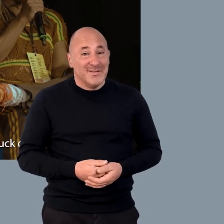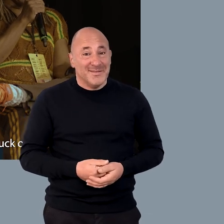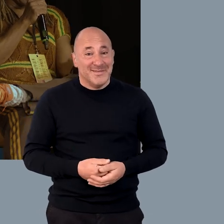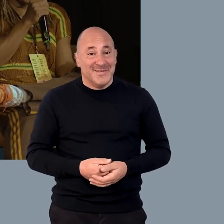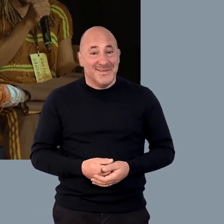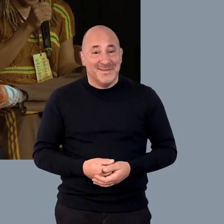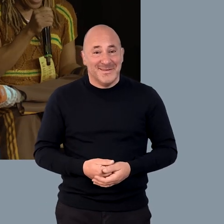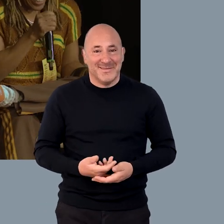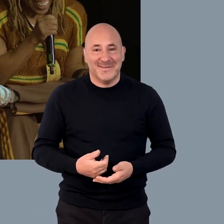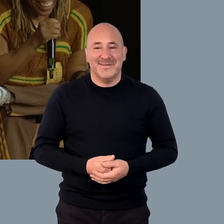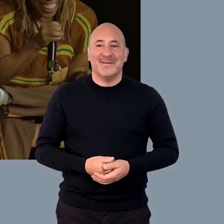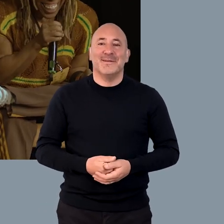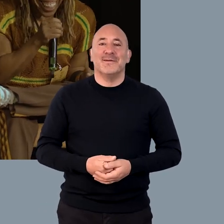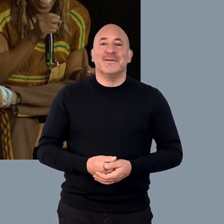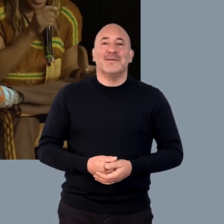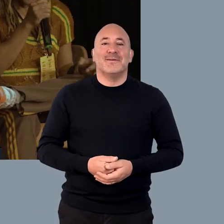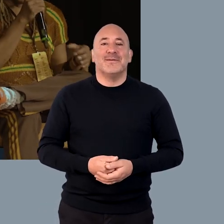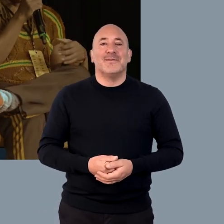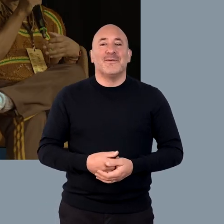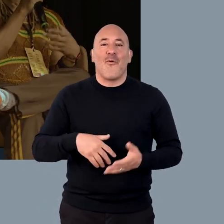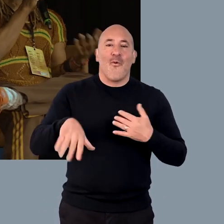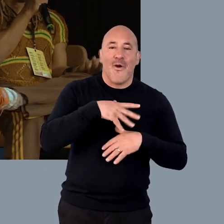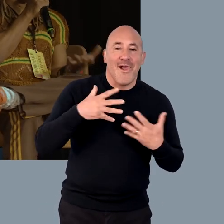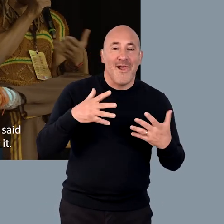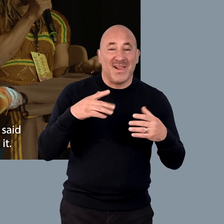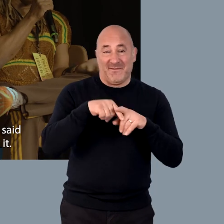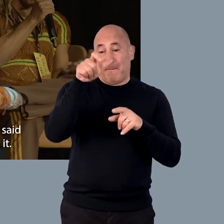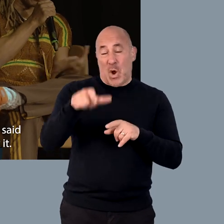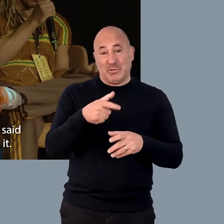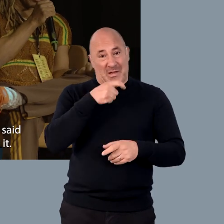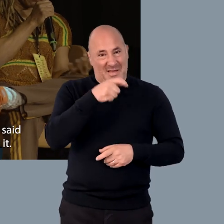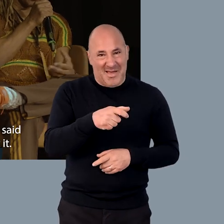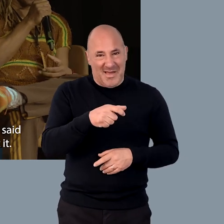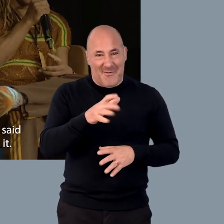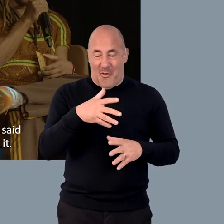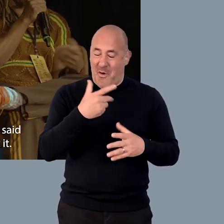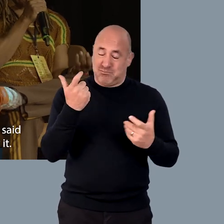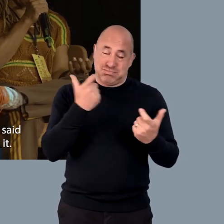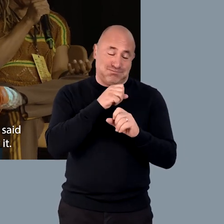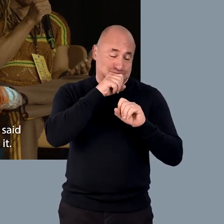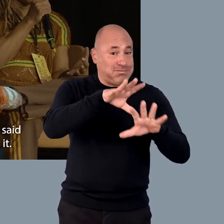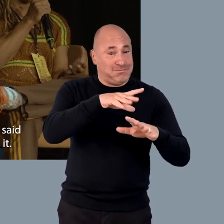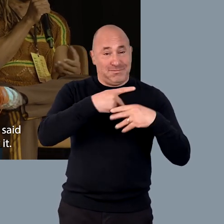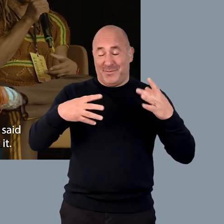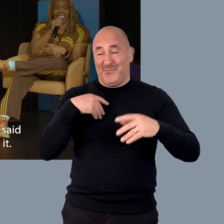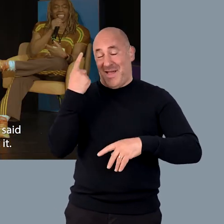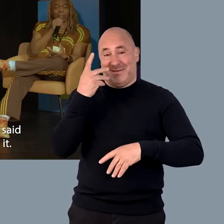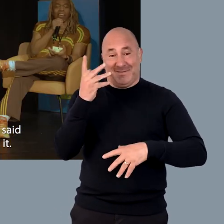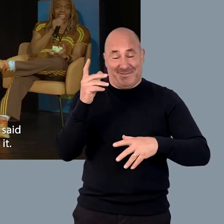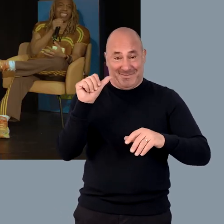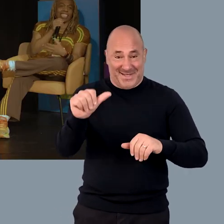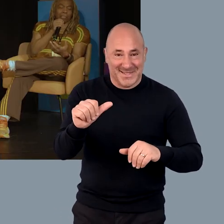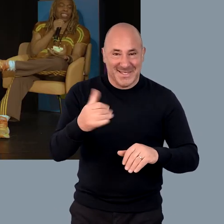and everyone all of them including the person who said that fell about laughing because